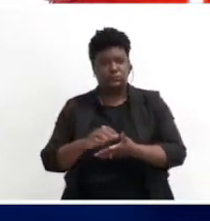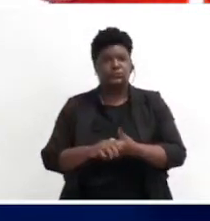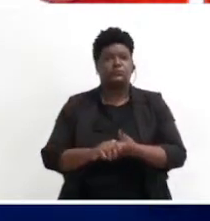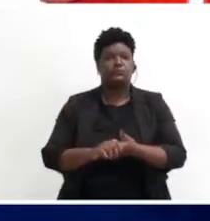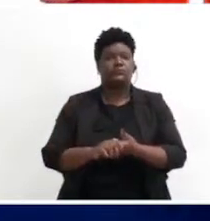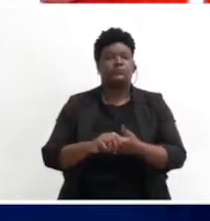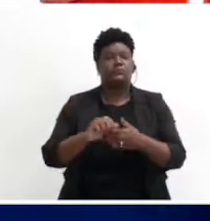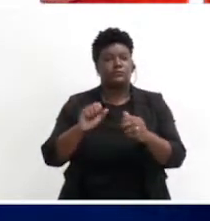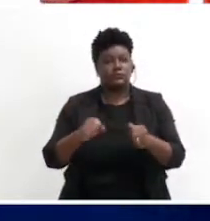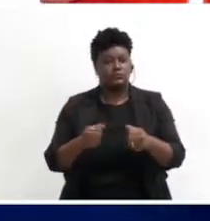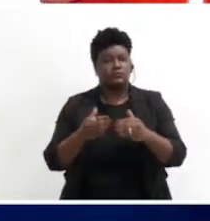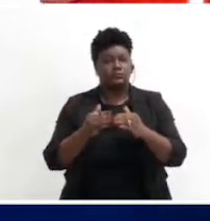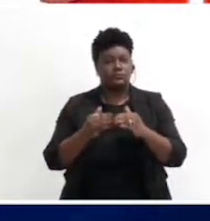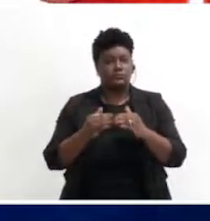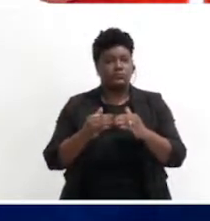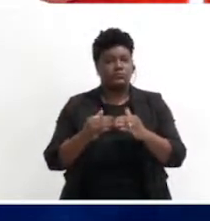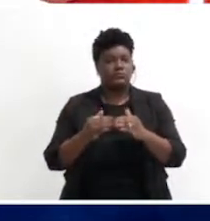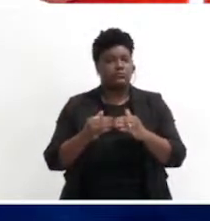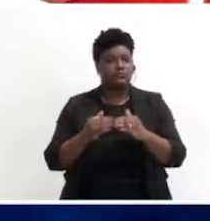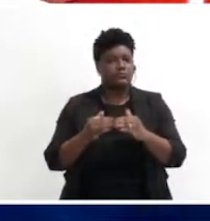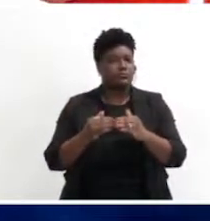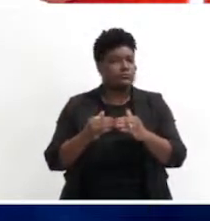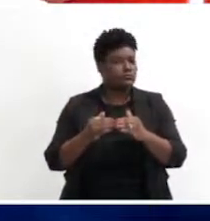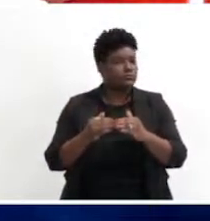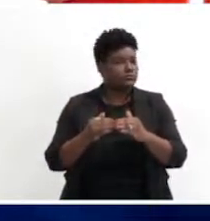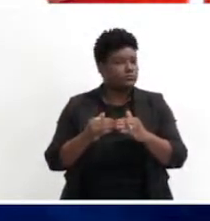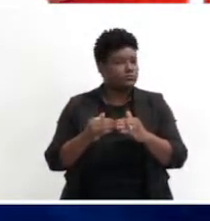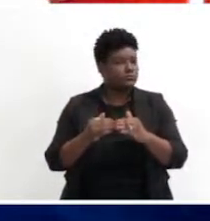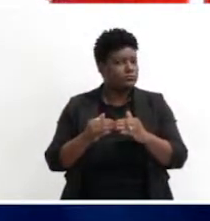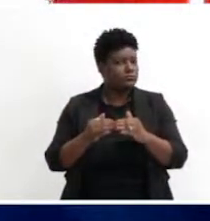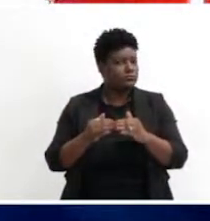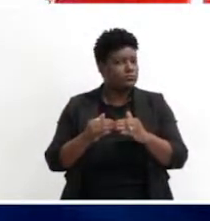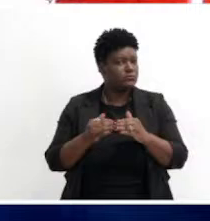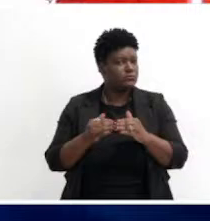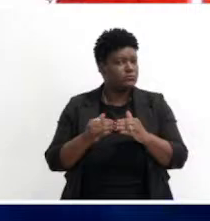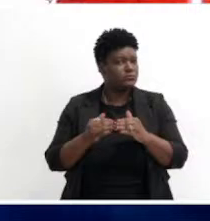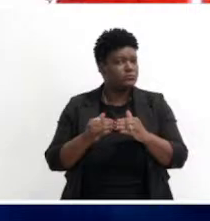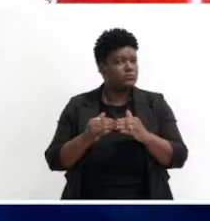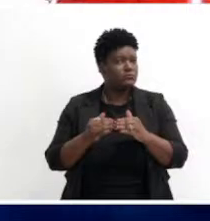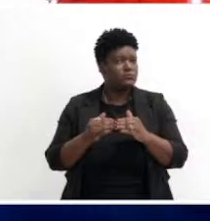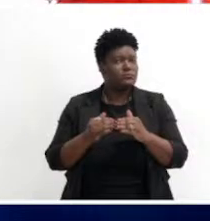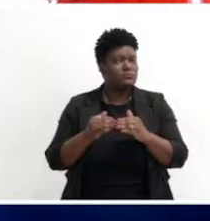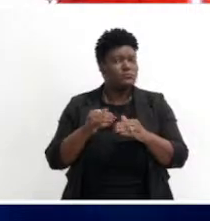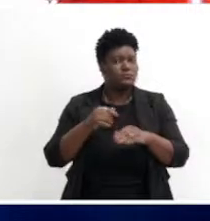a typical solder reflow flip chip process.